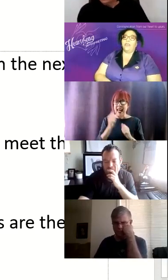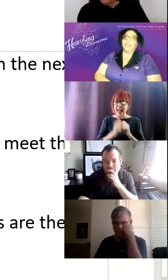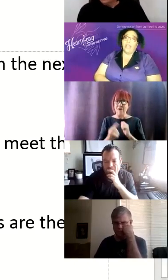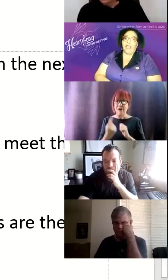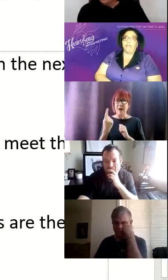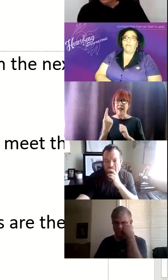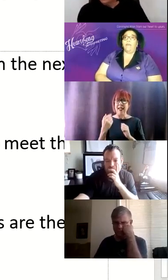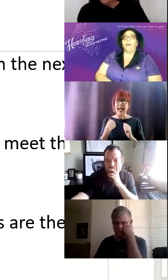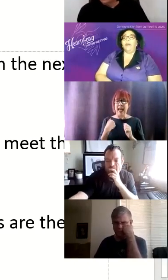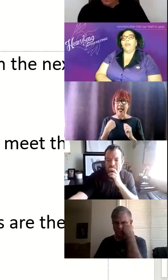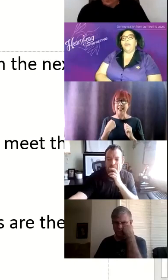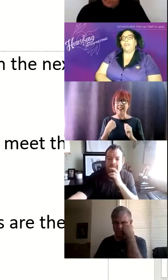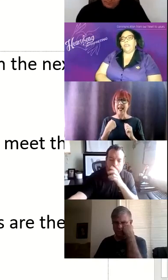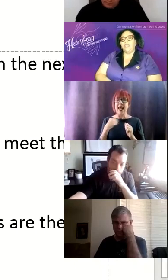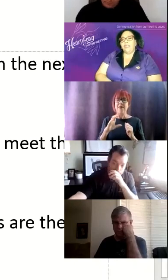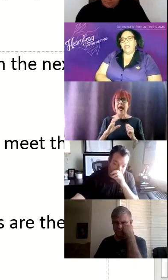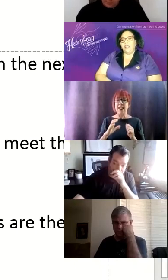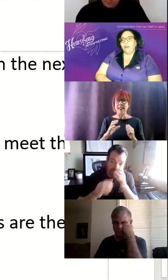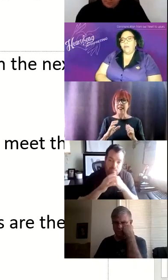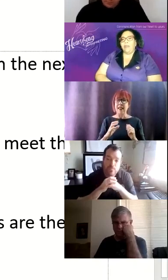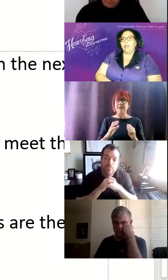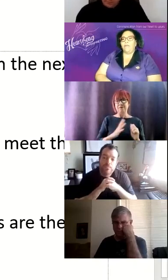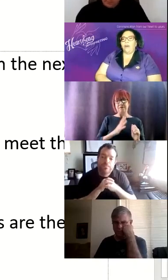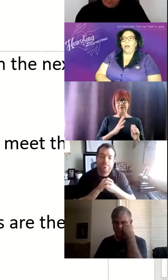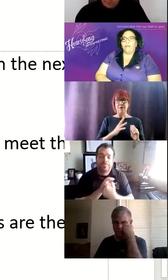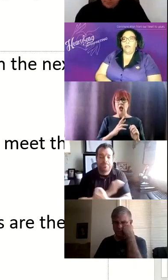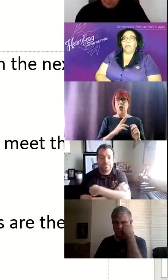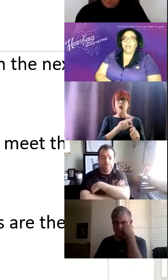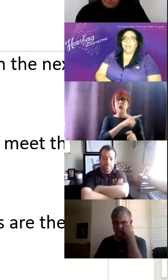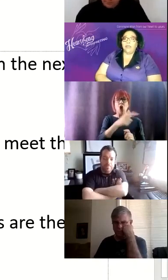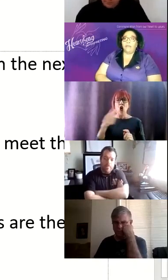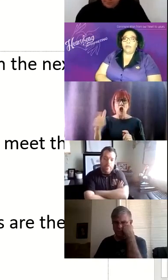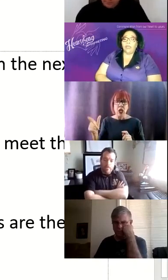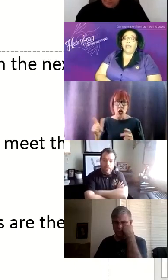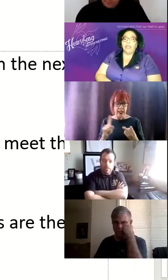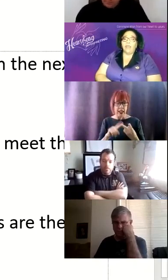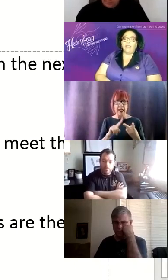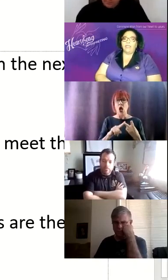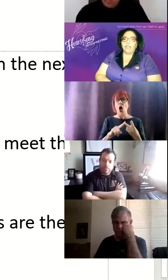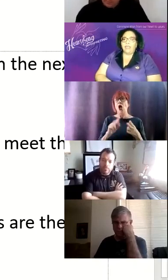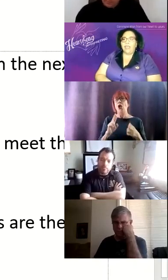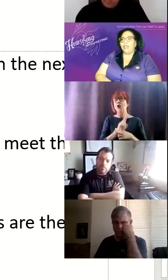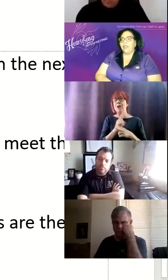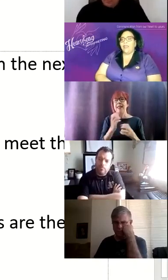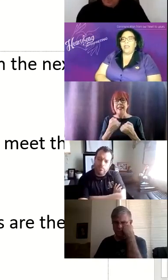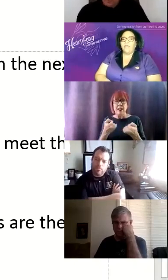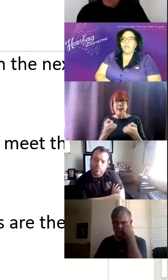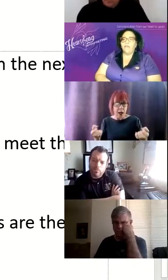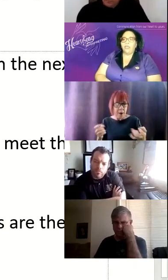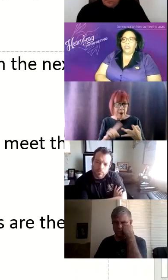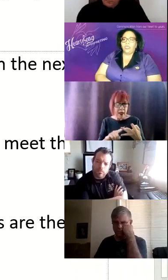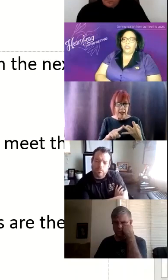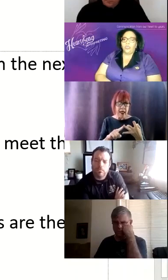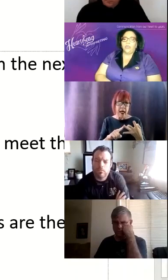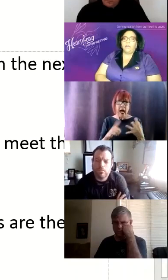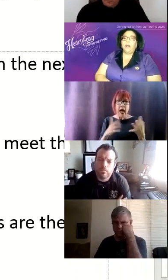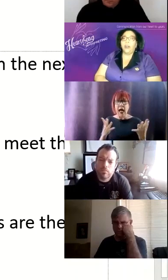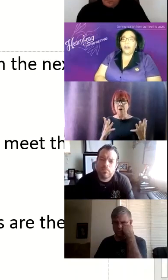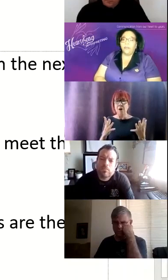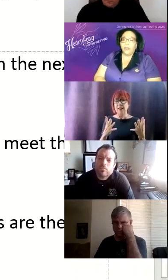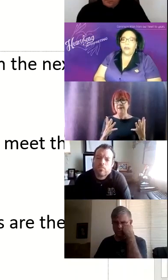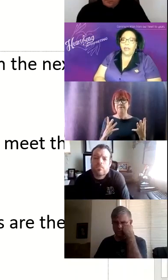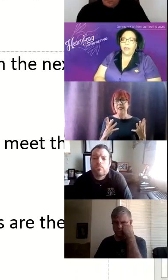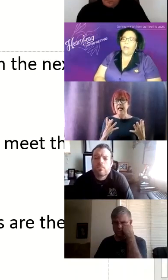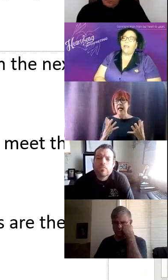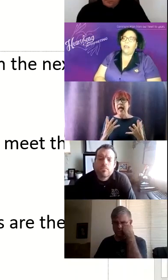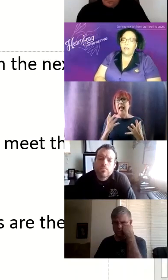for turn taking, for using the equipment, for all of those things. And I'd really love to see, even if it's just a short part